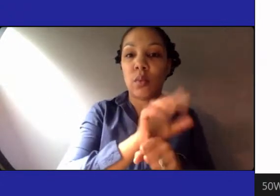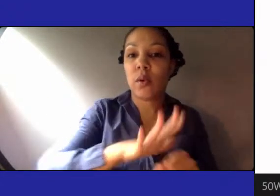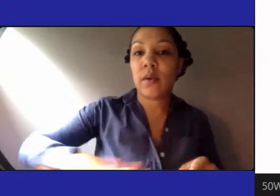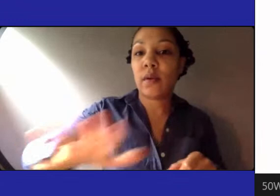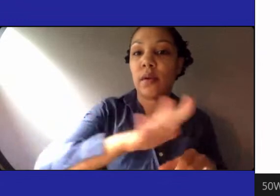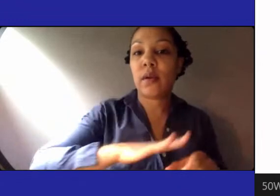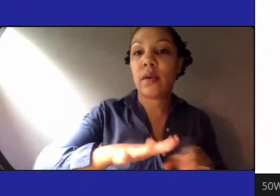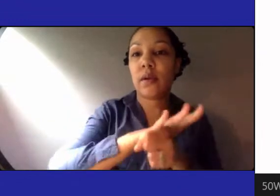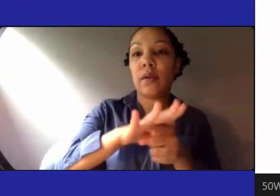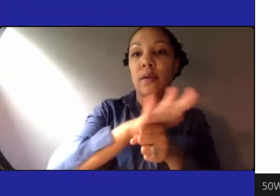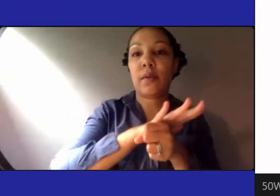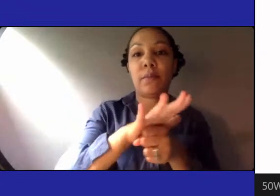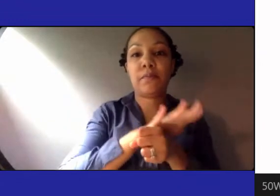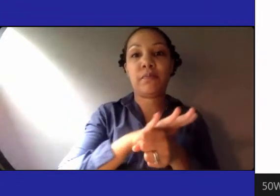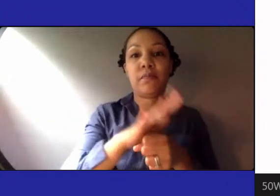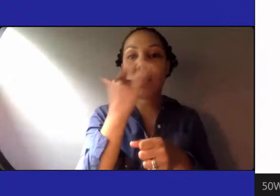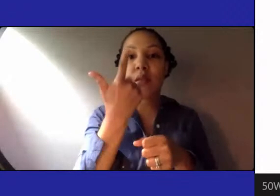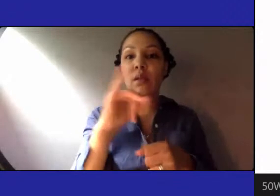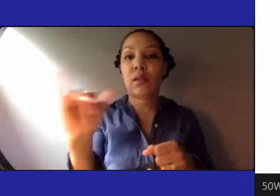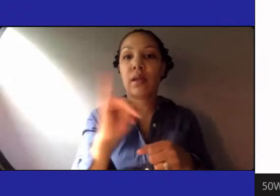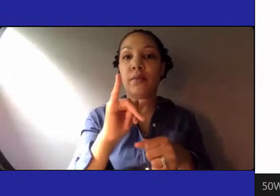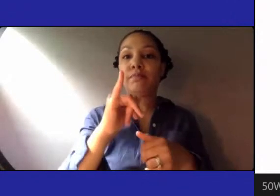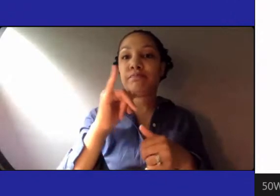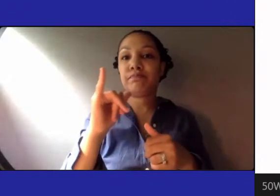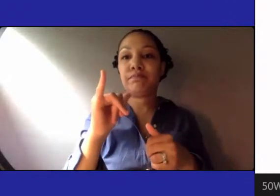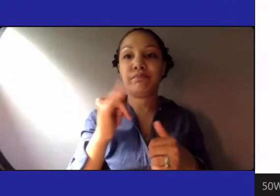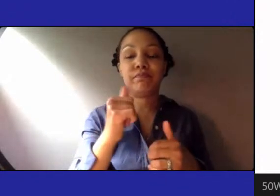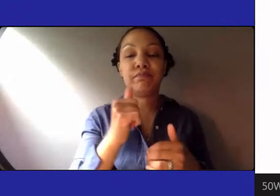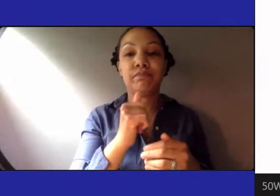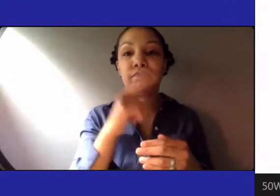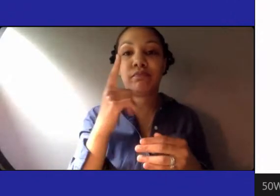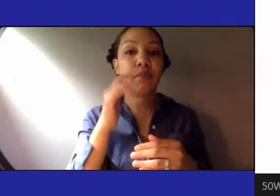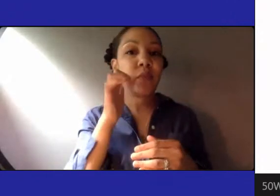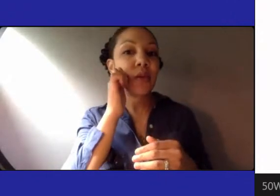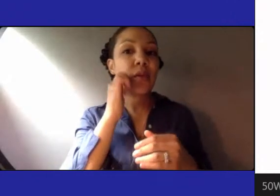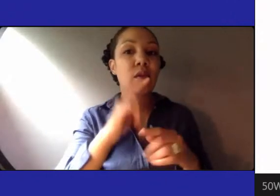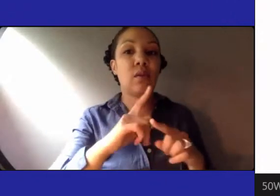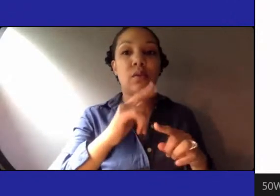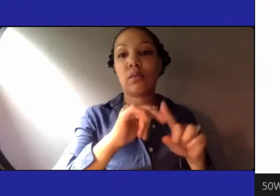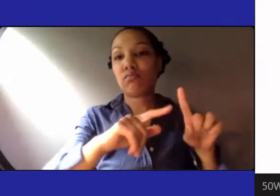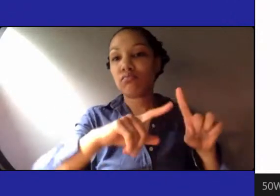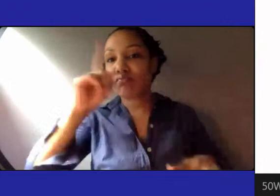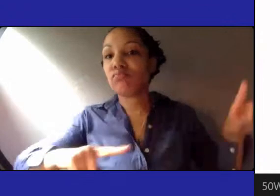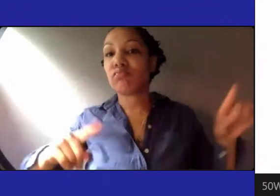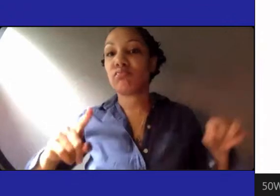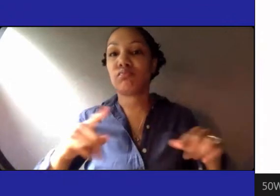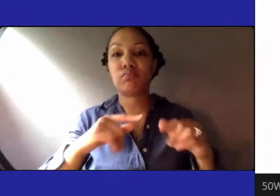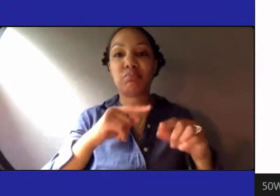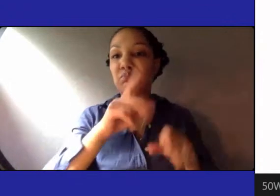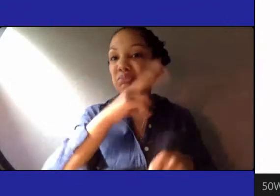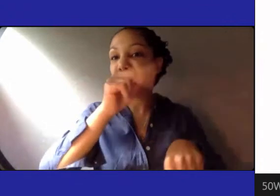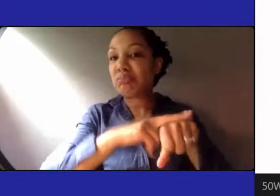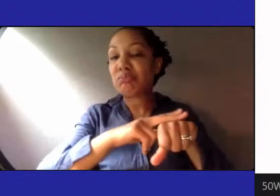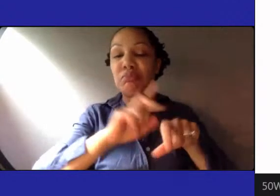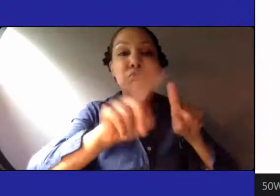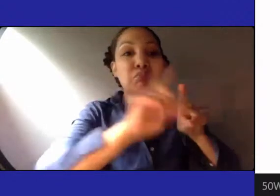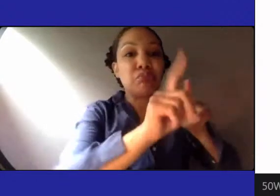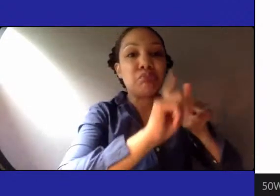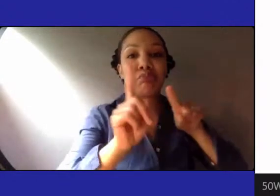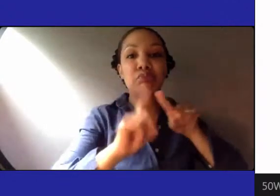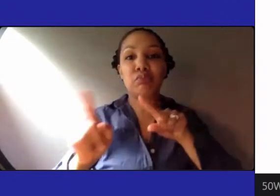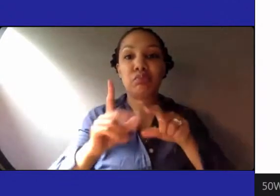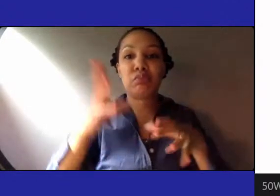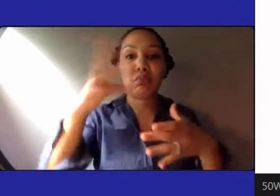bias on the basis of race, color, national origin, alienage, or